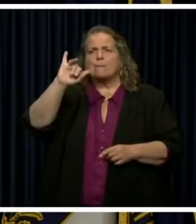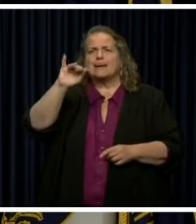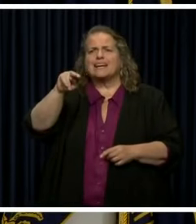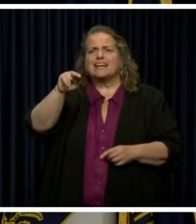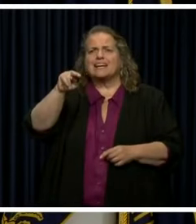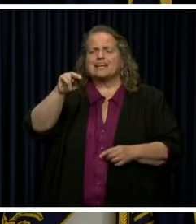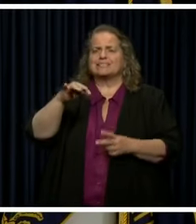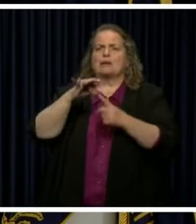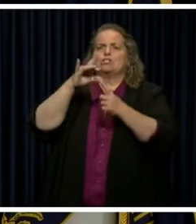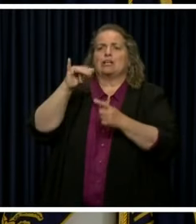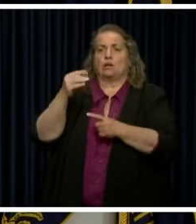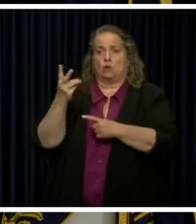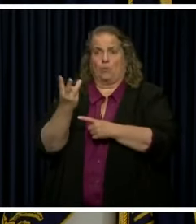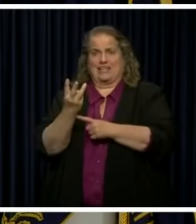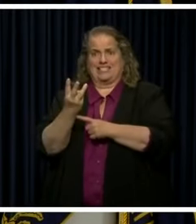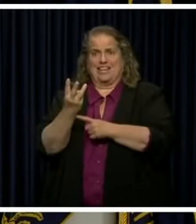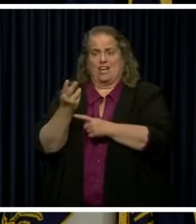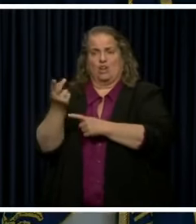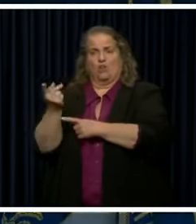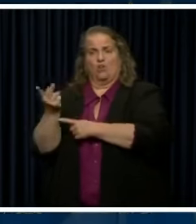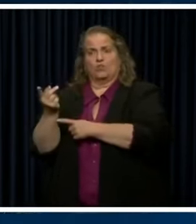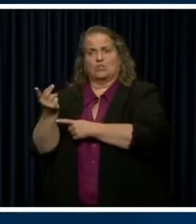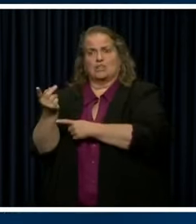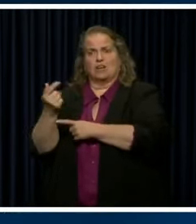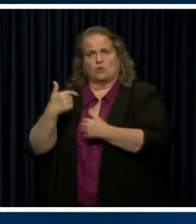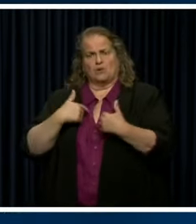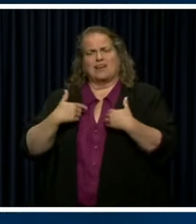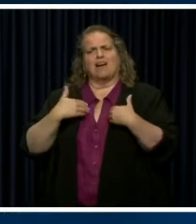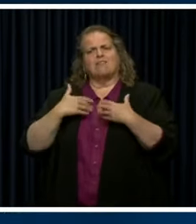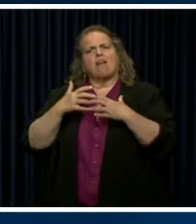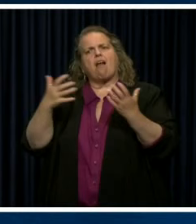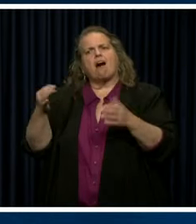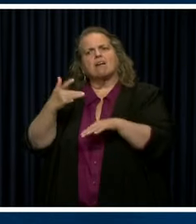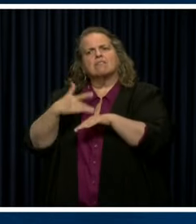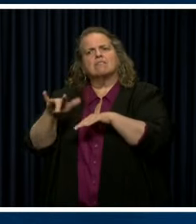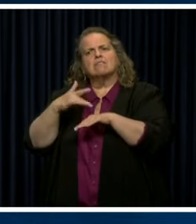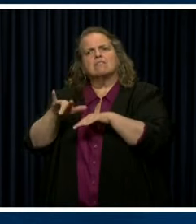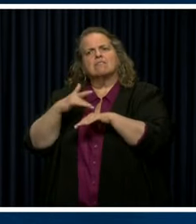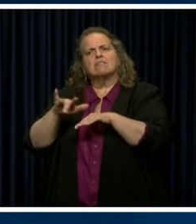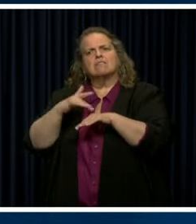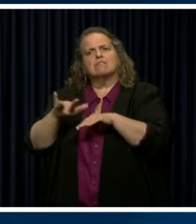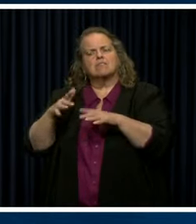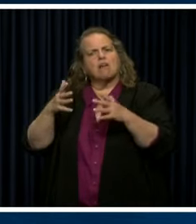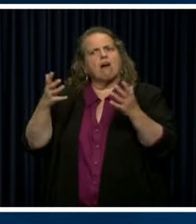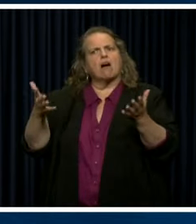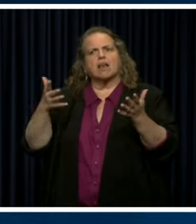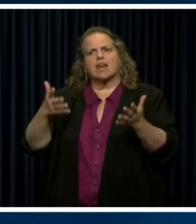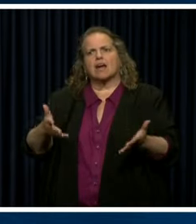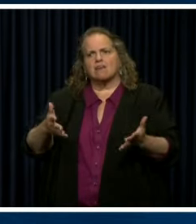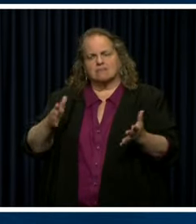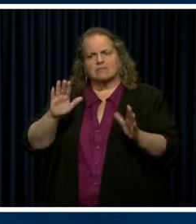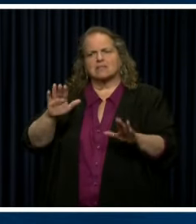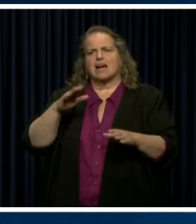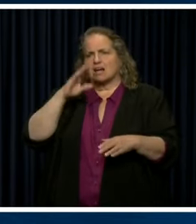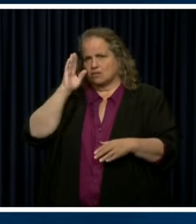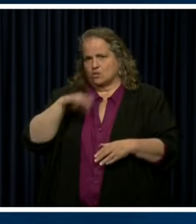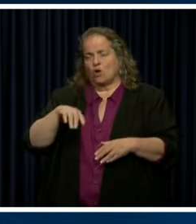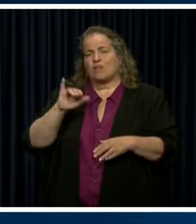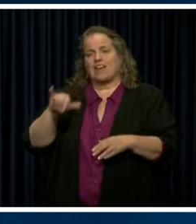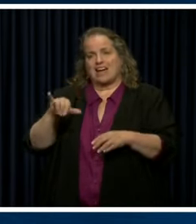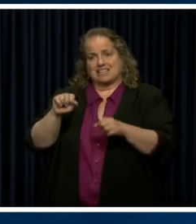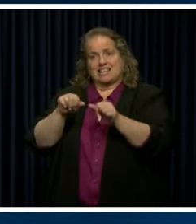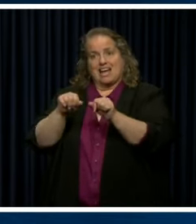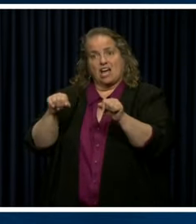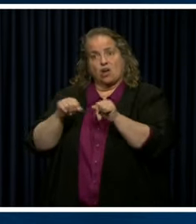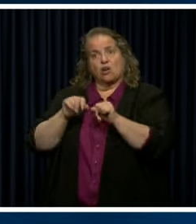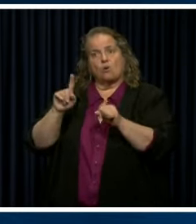especially Wednesday and Thursday, we have a lot of spots left. I know that this is an area